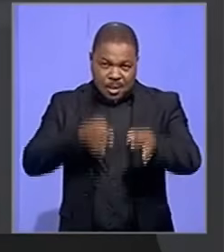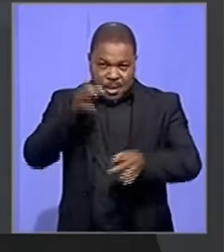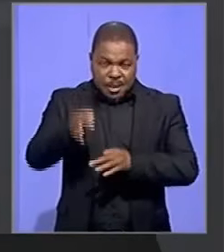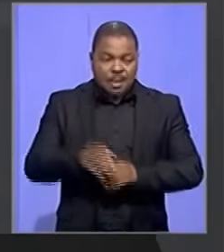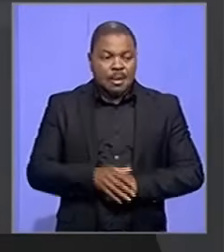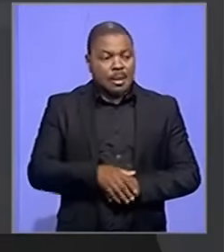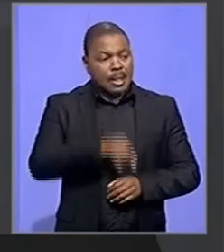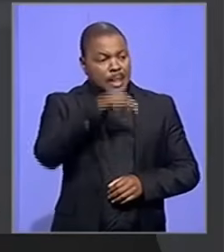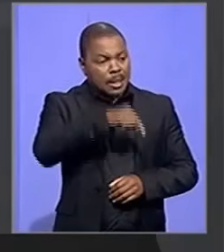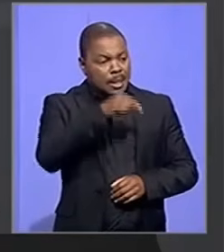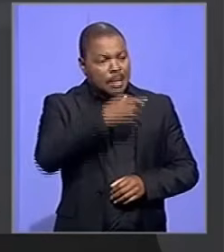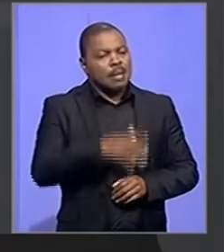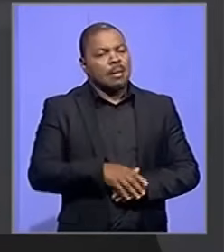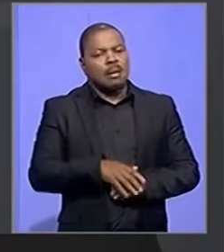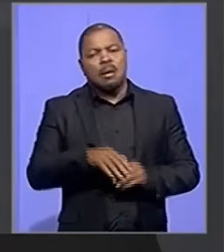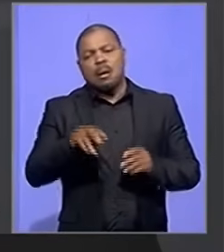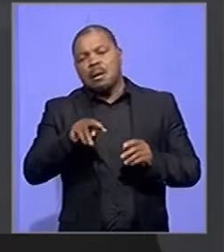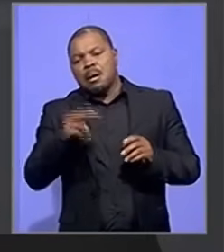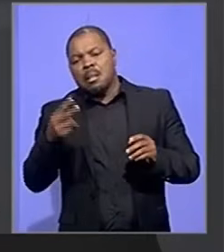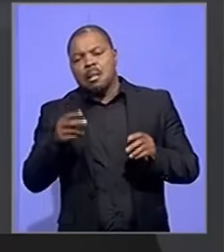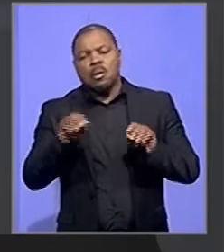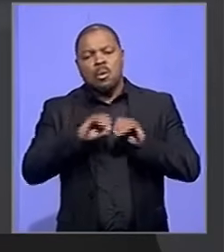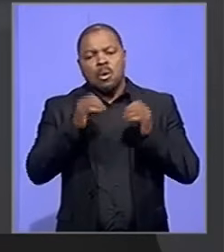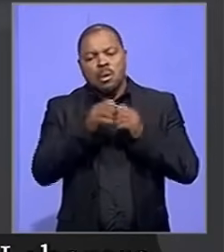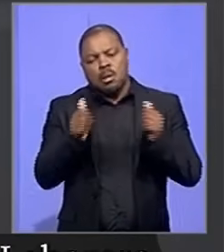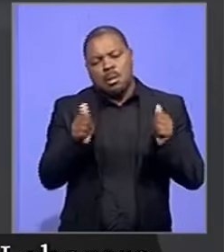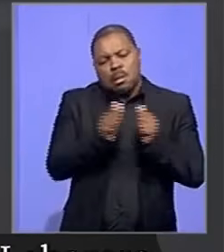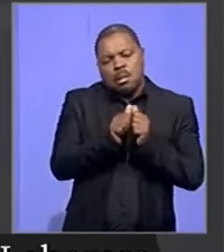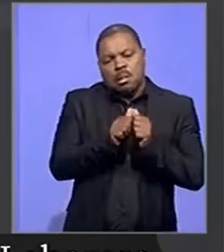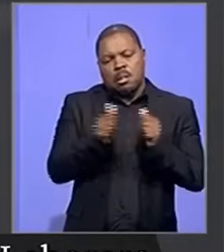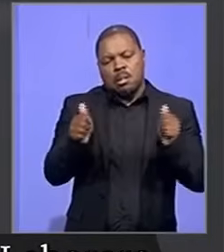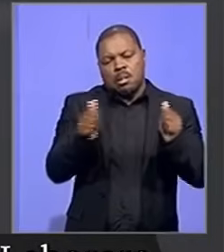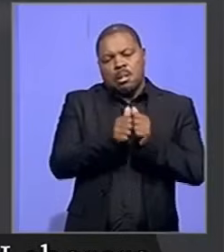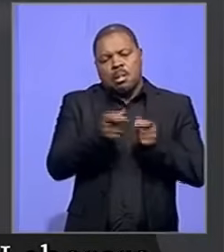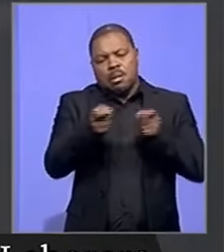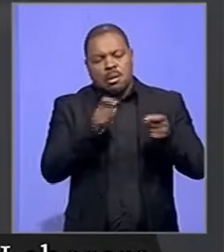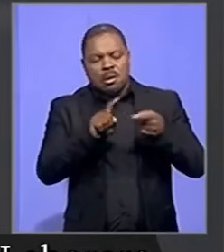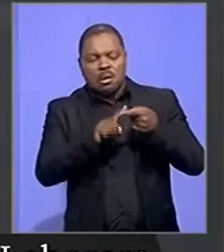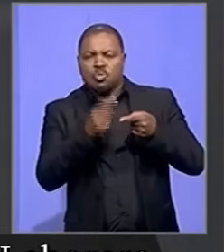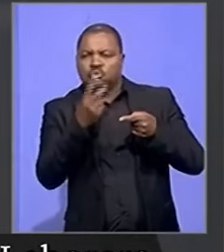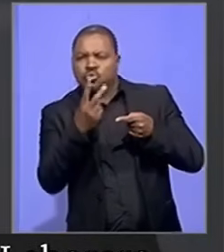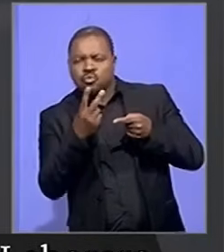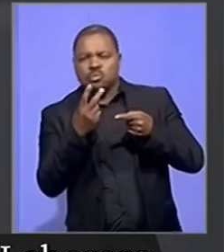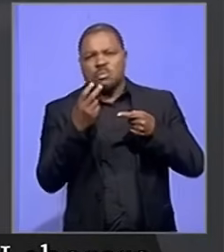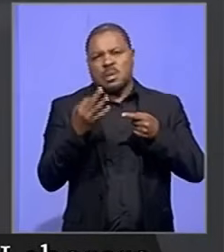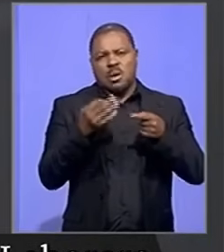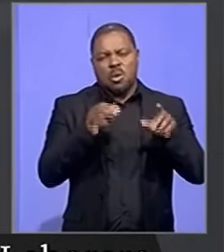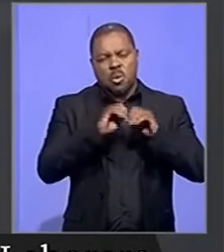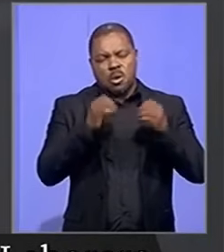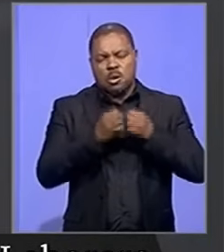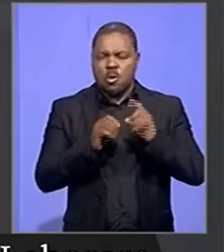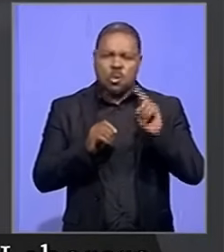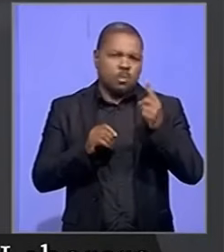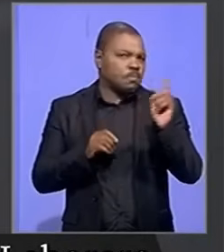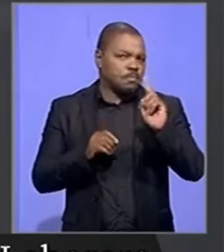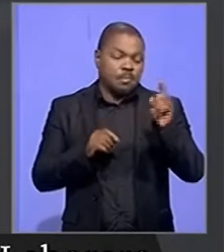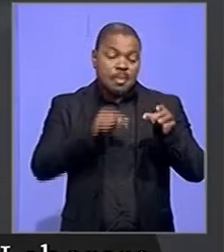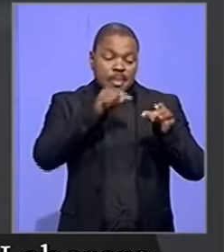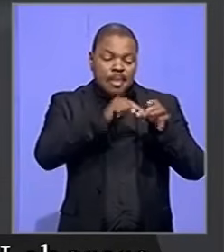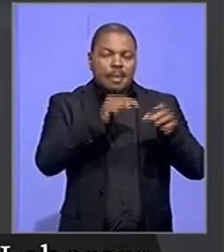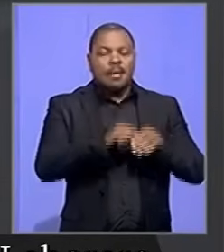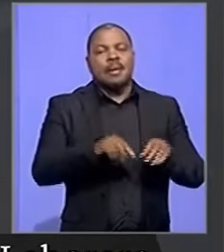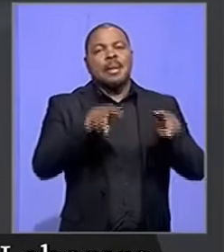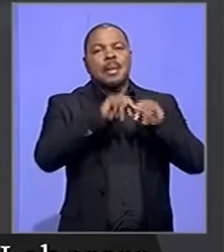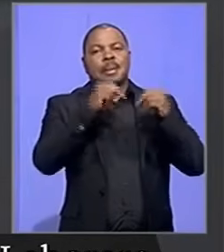this is not a grand coalition of 2 or 3 parties. It is a government